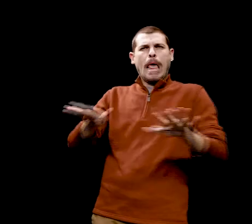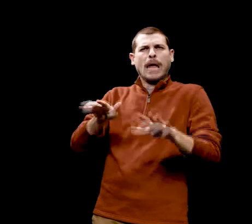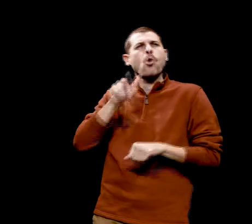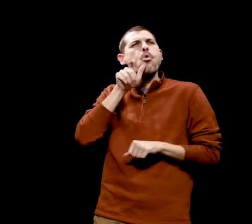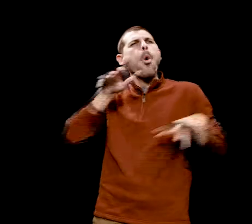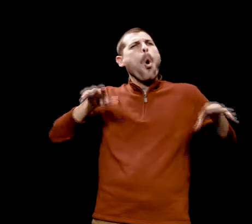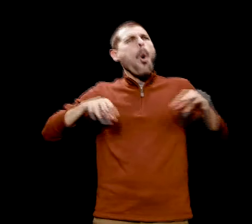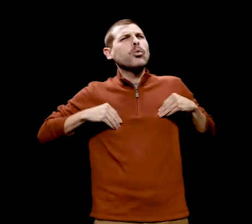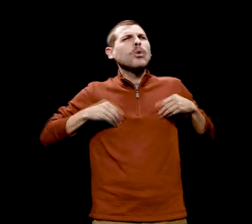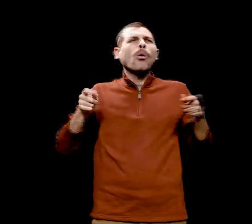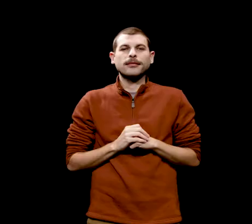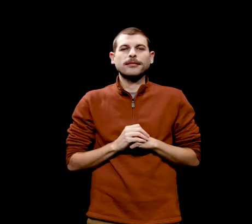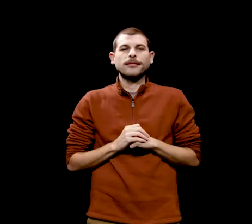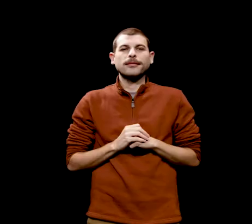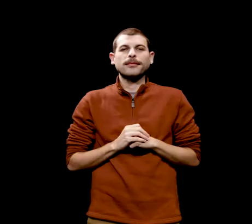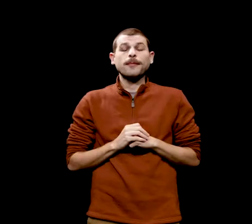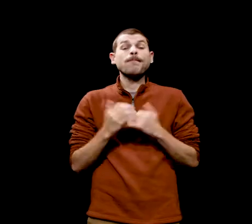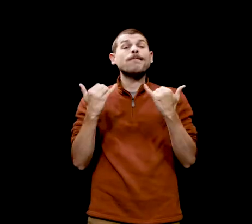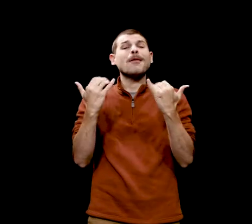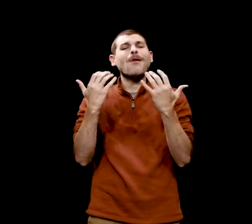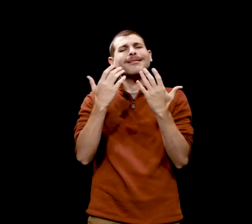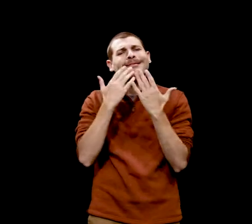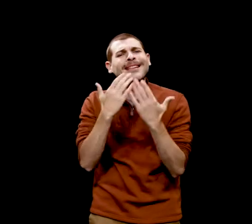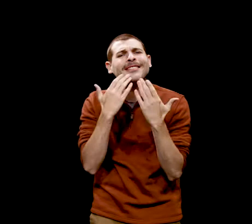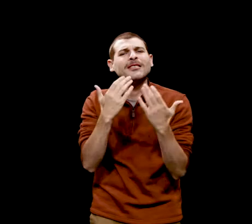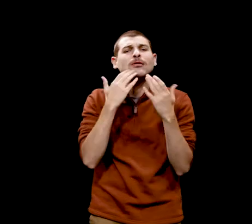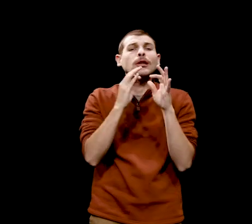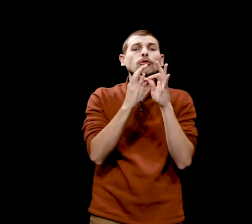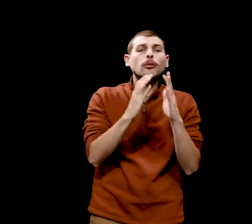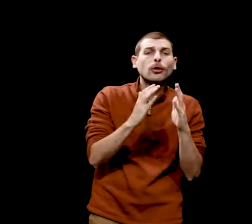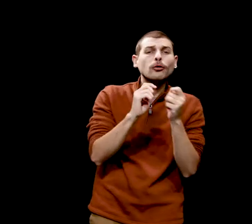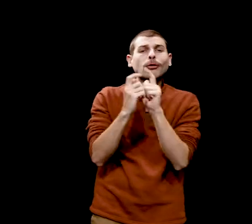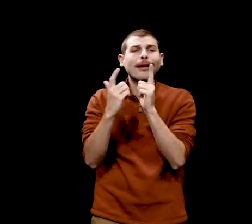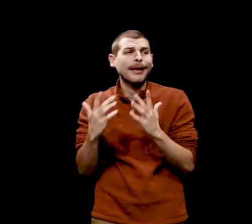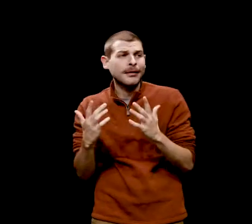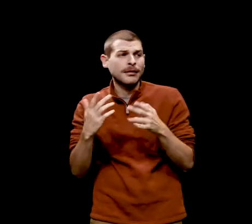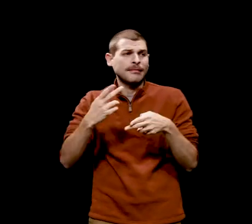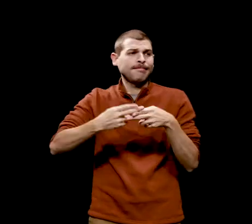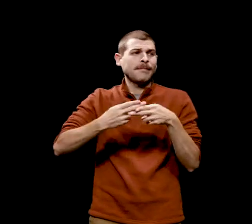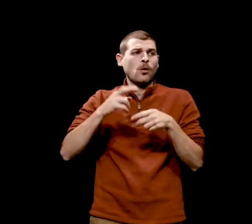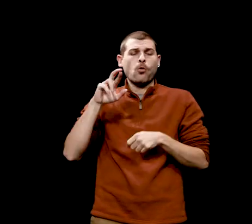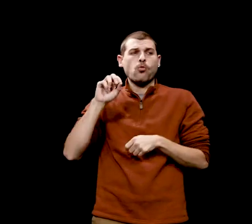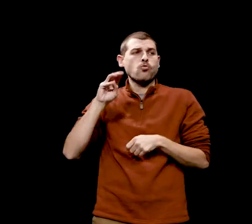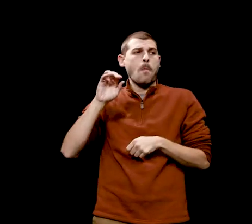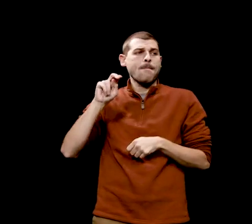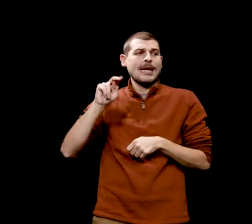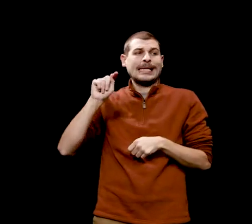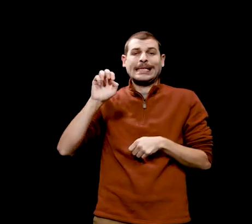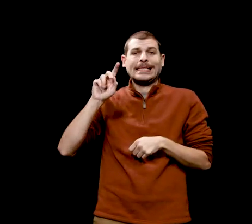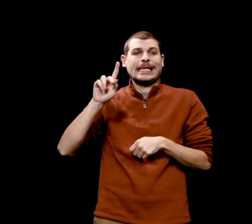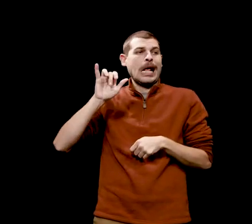you. We would like to thank our interpreters, Roman Tekle, translating